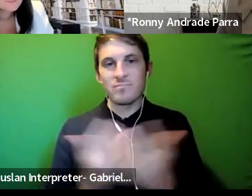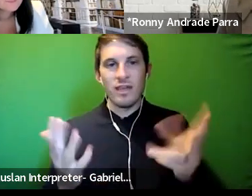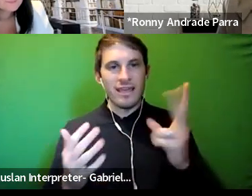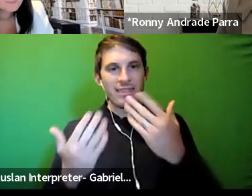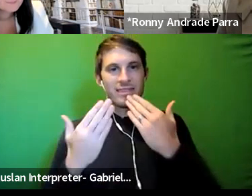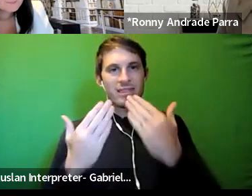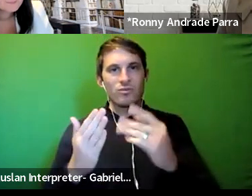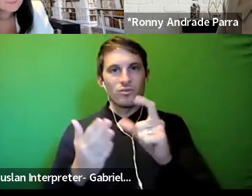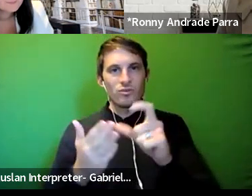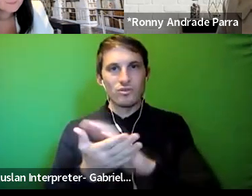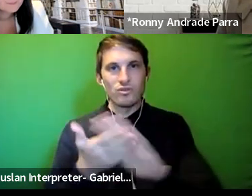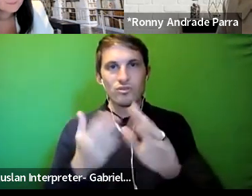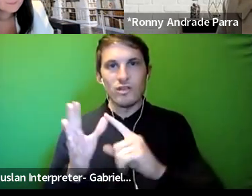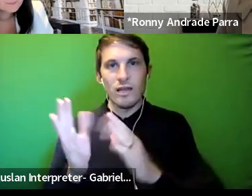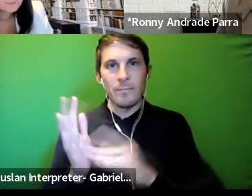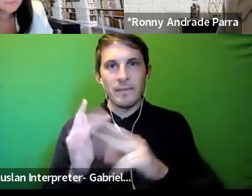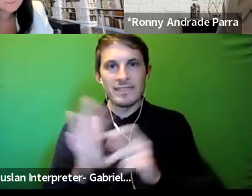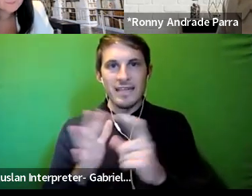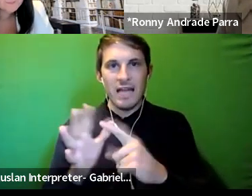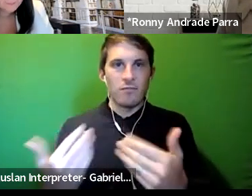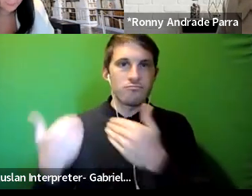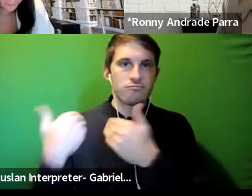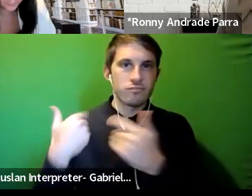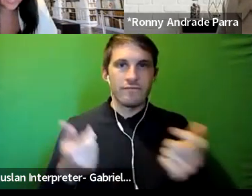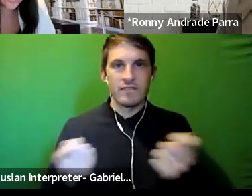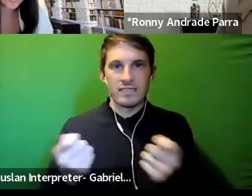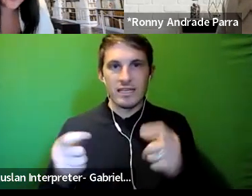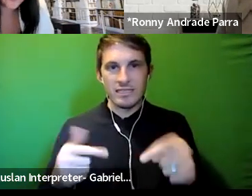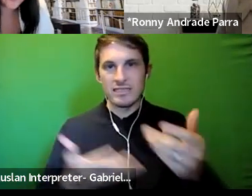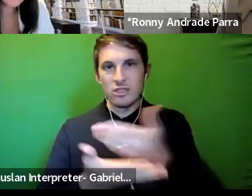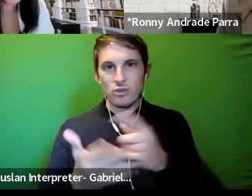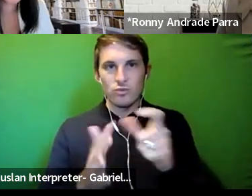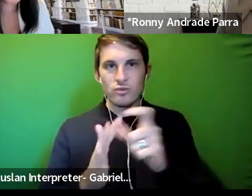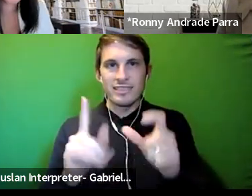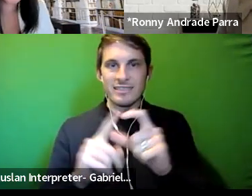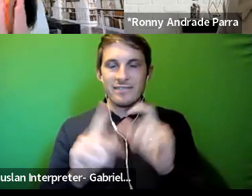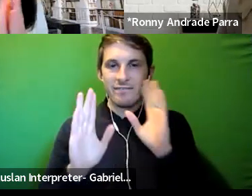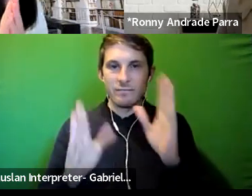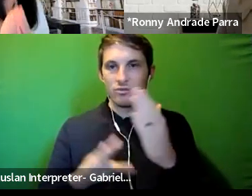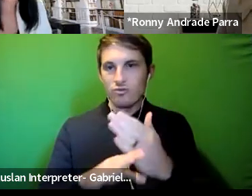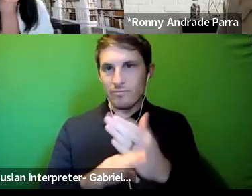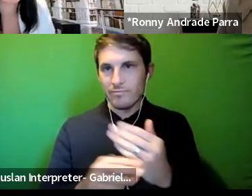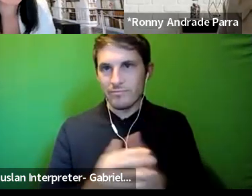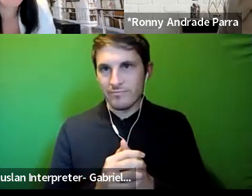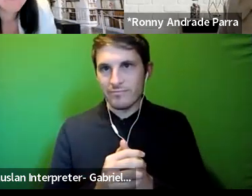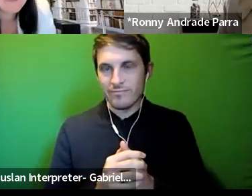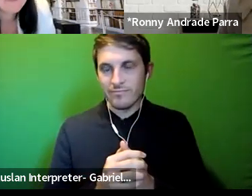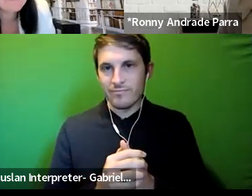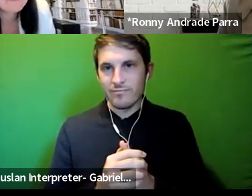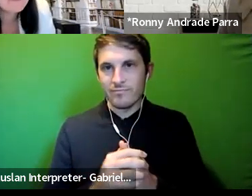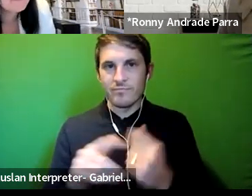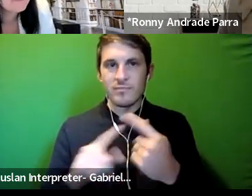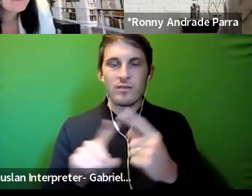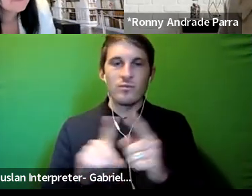Shaminda, for facilitating this session. You did a fabulous job, so Ben Joel, and also all